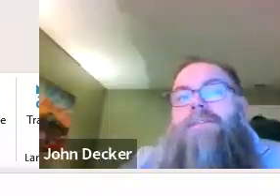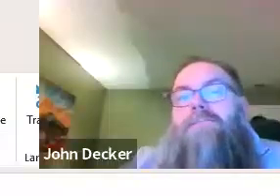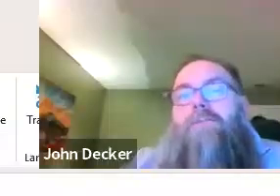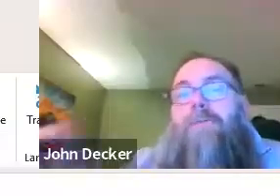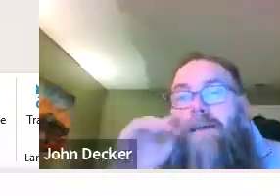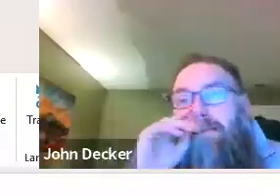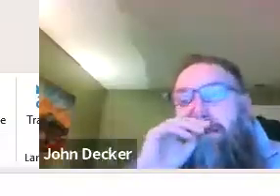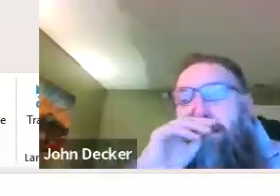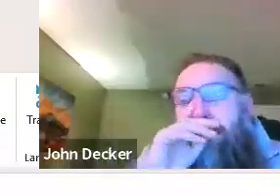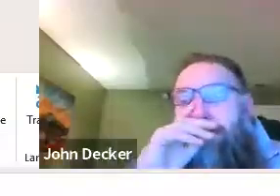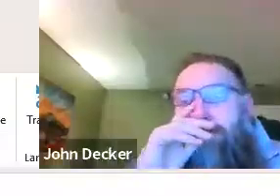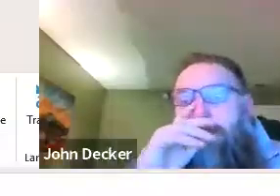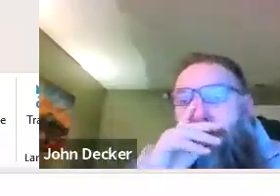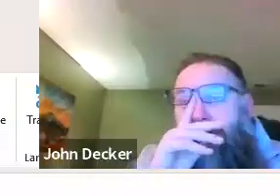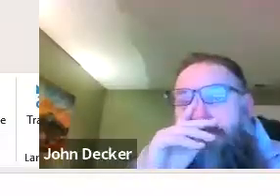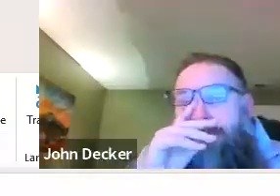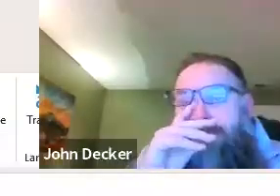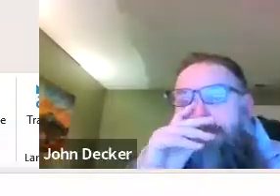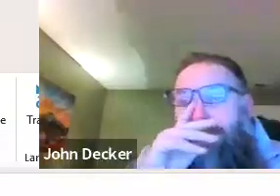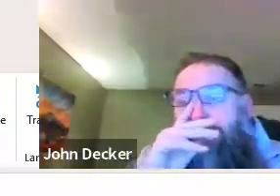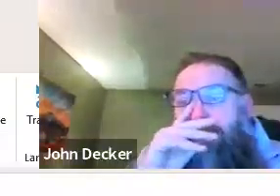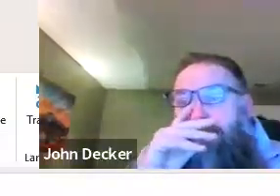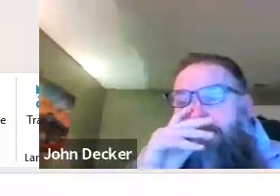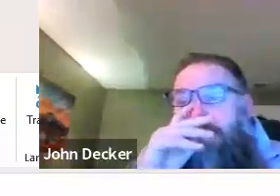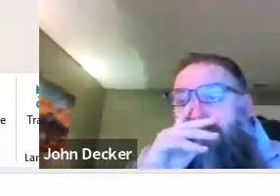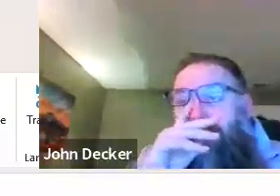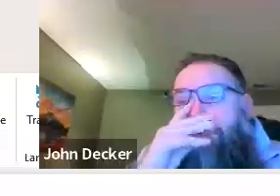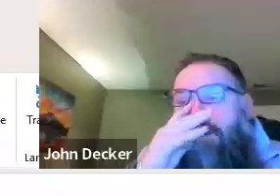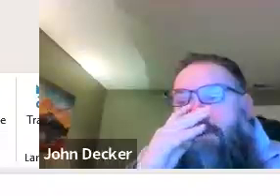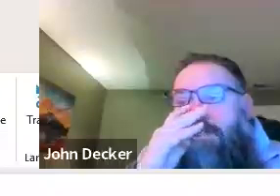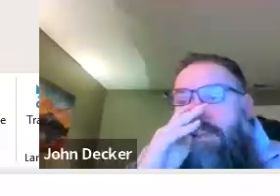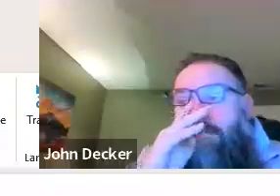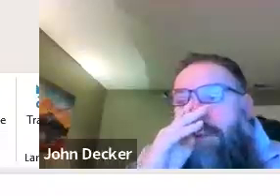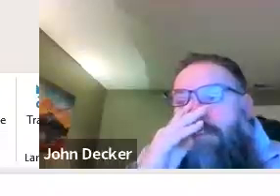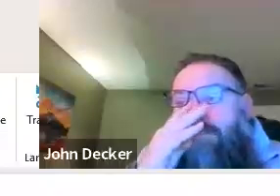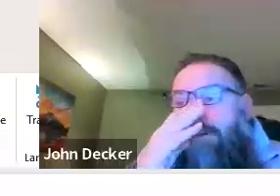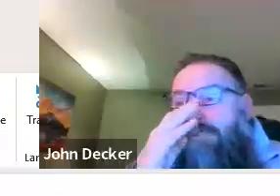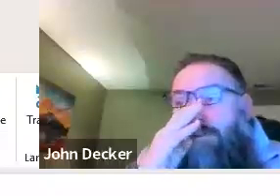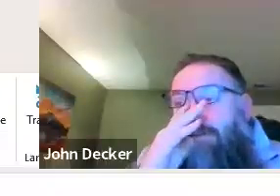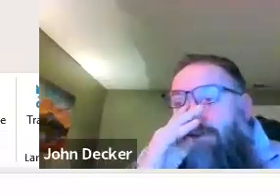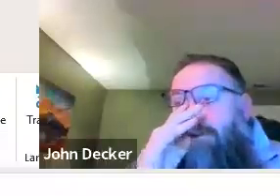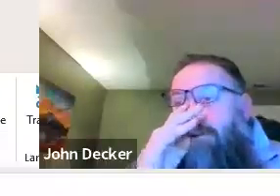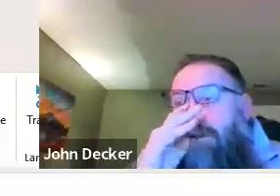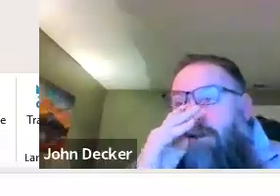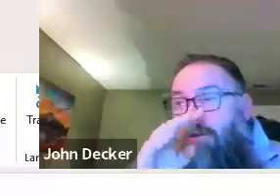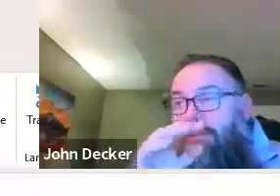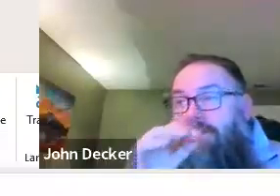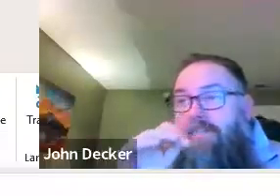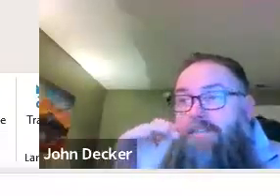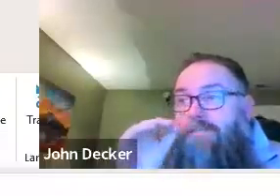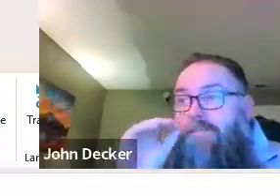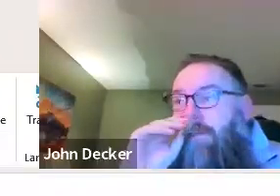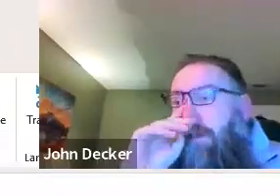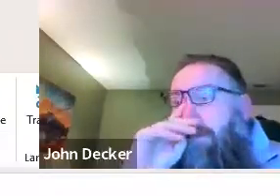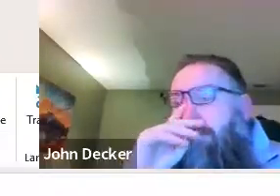employment access and employment capacity incentive measure continued through June 30th. Providers are encouraged to take advantage of opportunities to earn